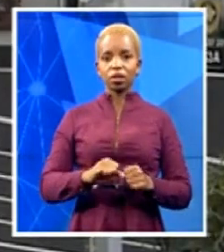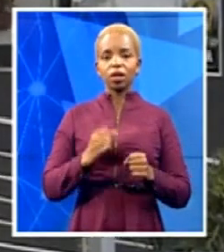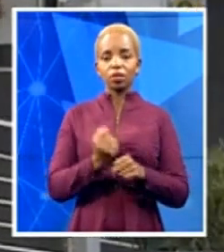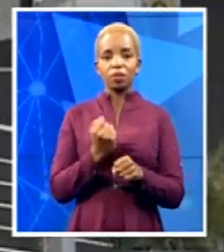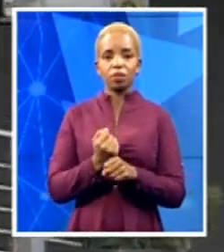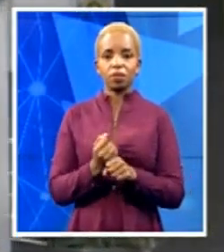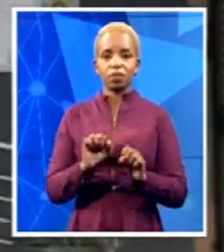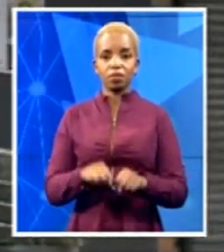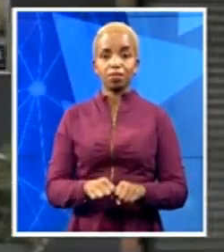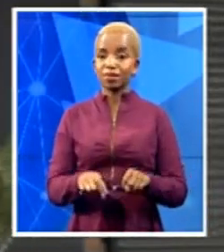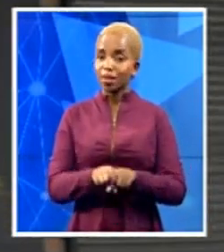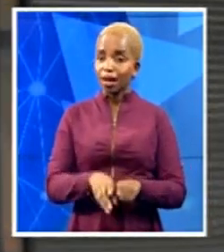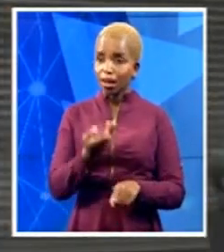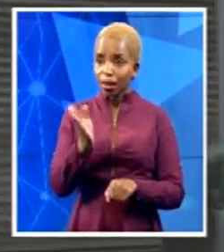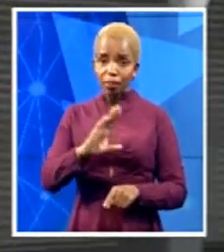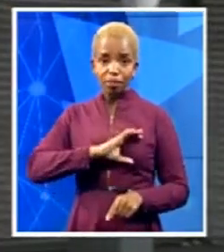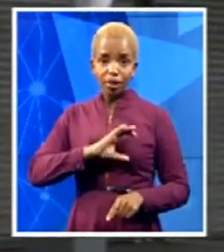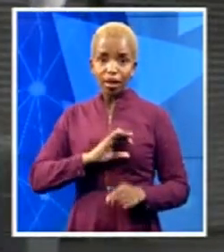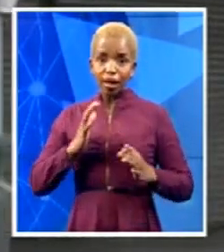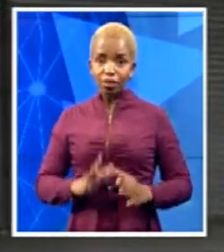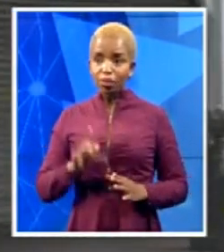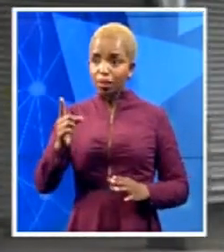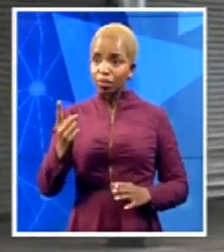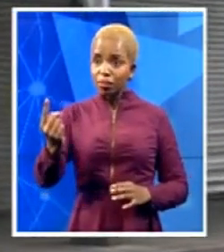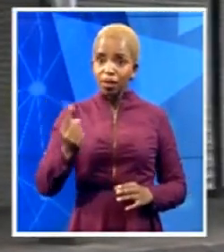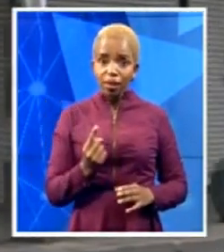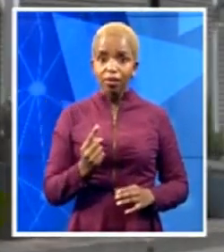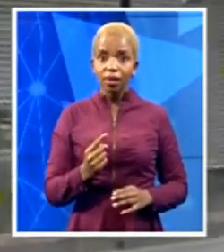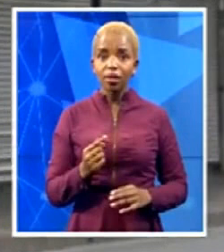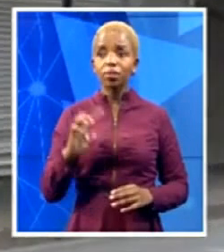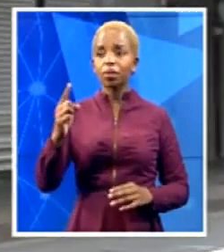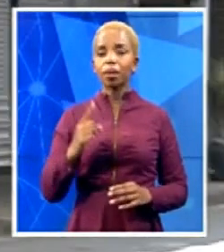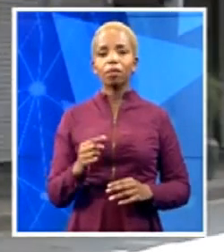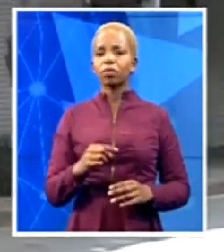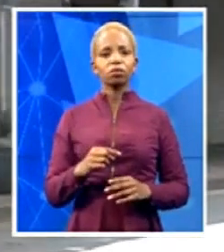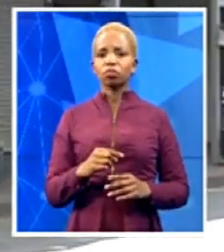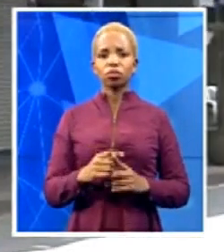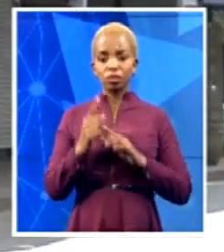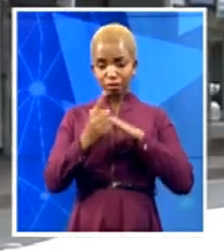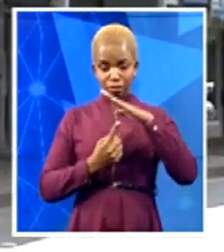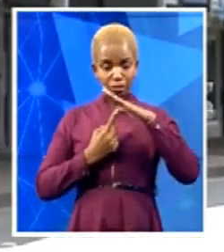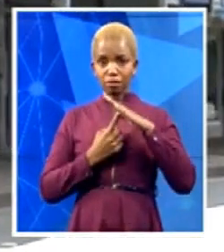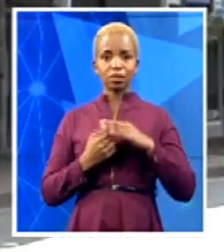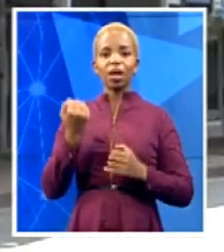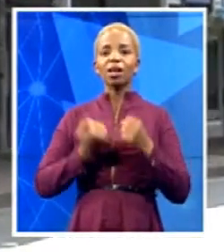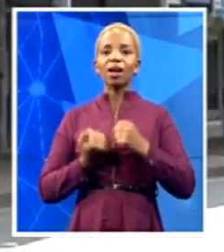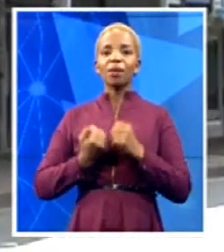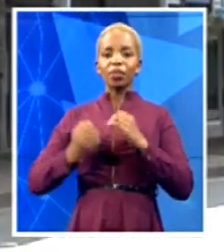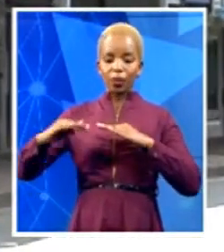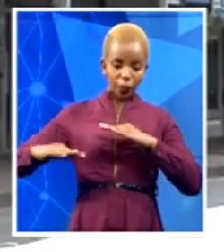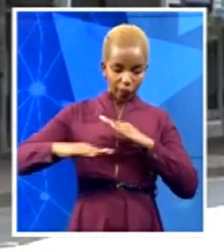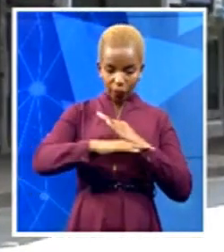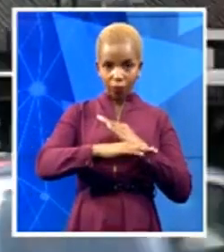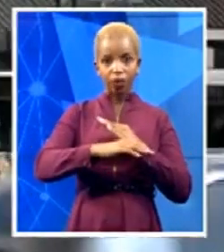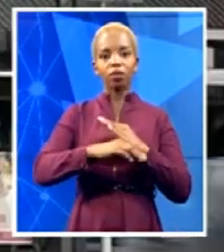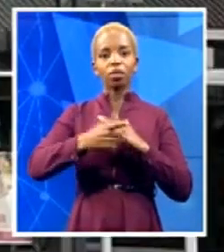to be coming in that way, where you are just going through a drive-through. You're in your car, pick up your food and leave. All right? You are not going to infect the person